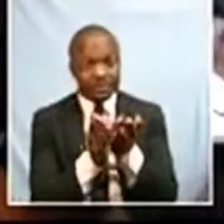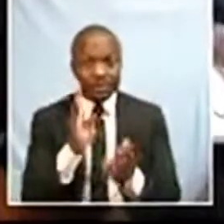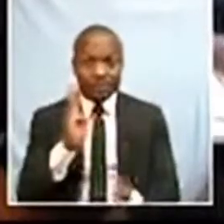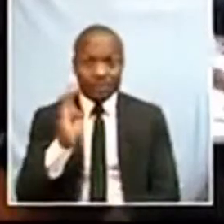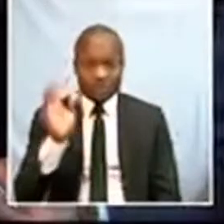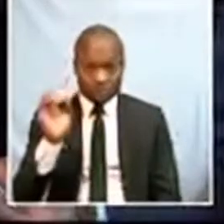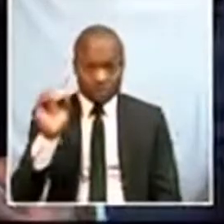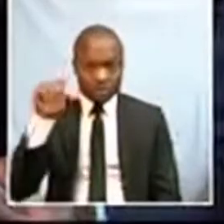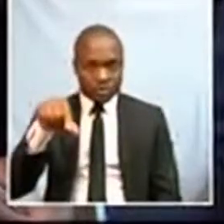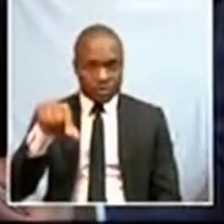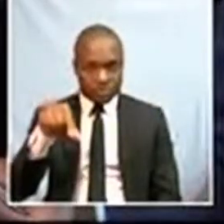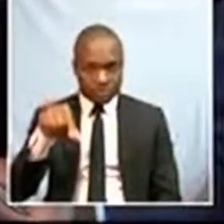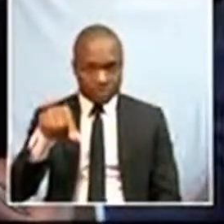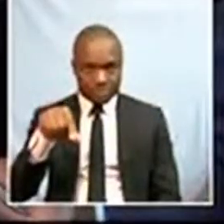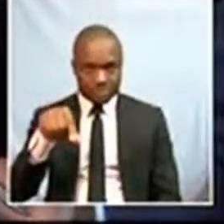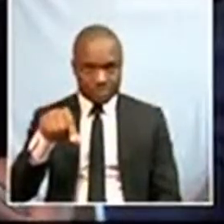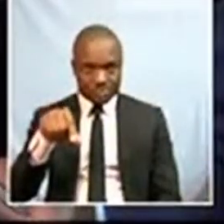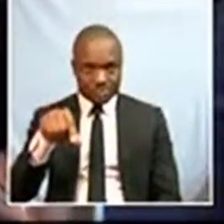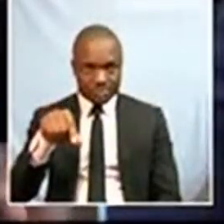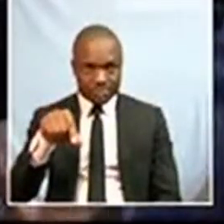BOQ for